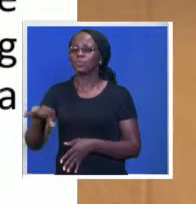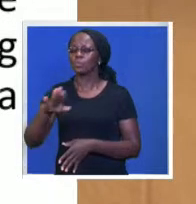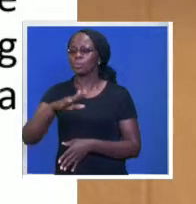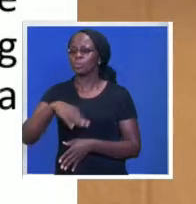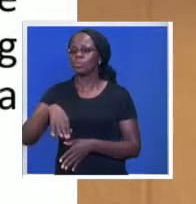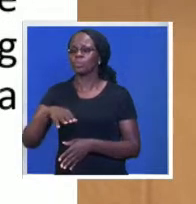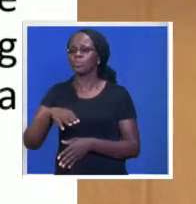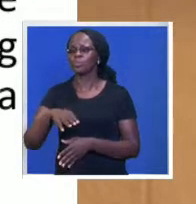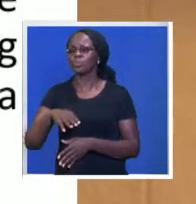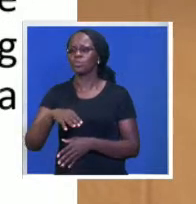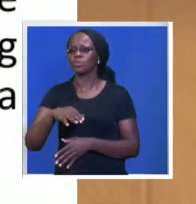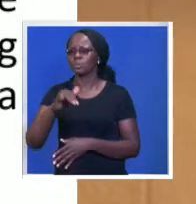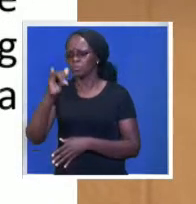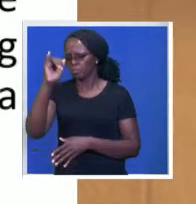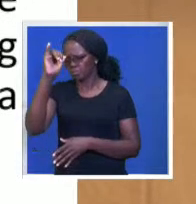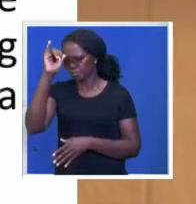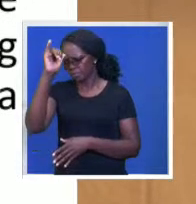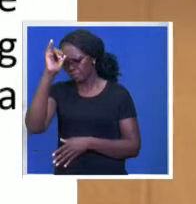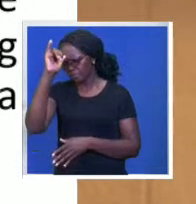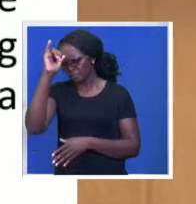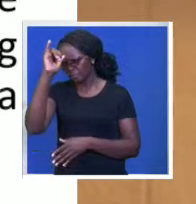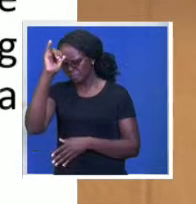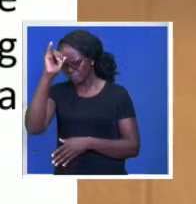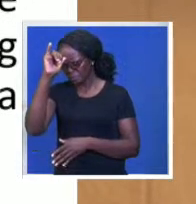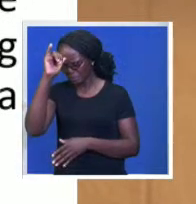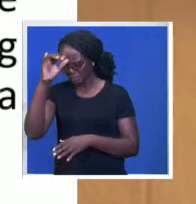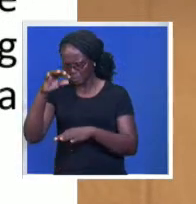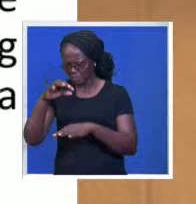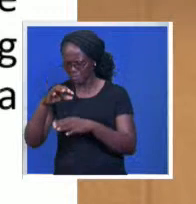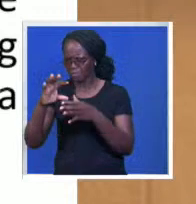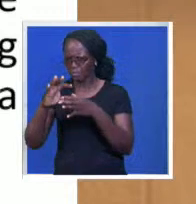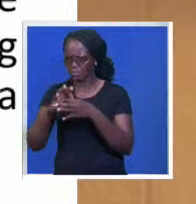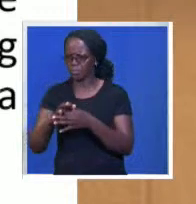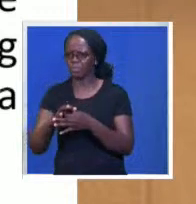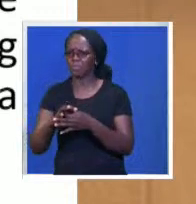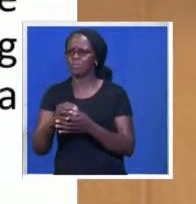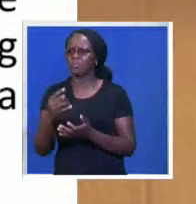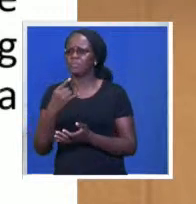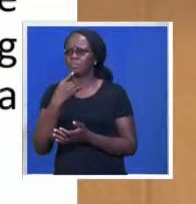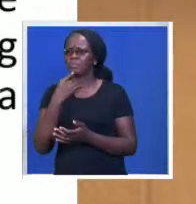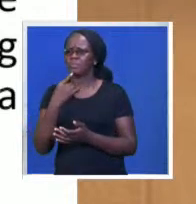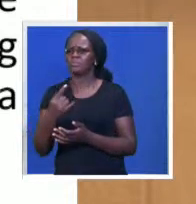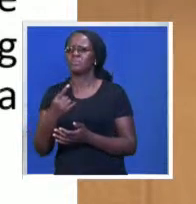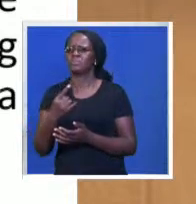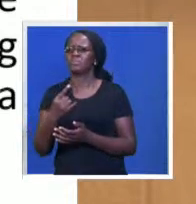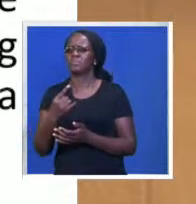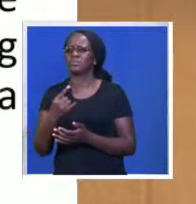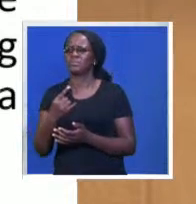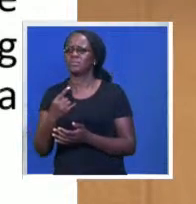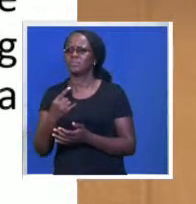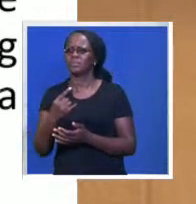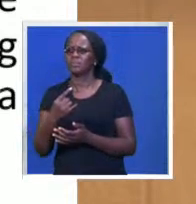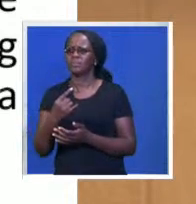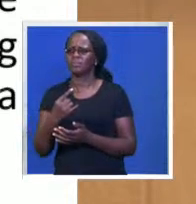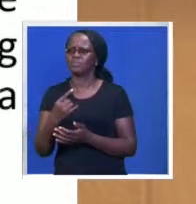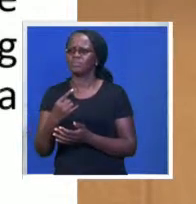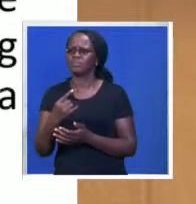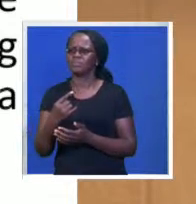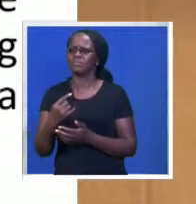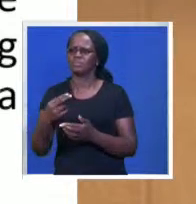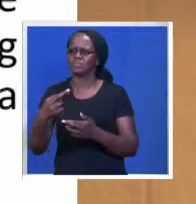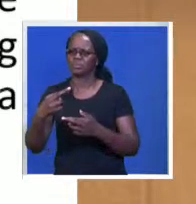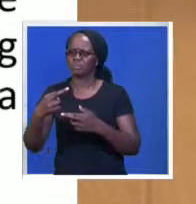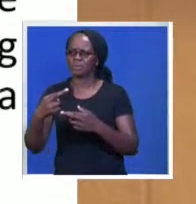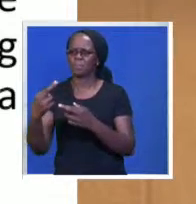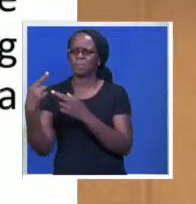parents, as an introduction, your parents usually tell you what to do. You are expected to obey them then at home.